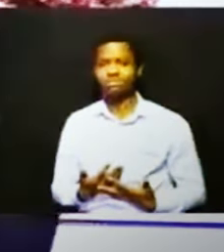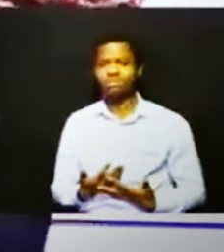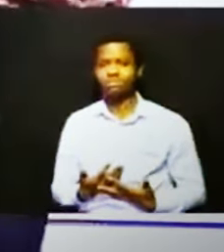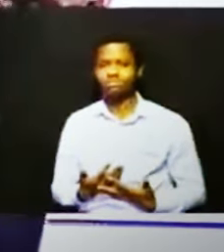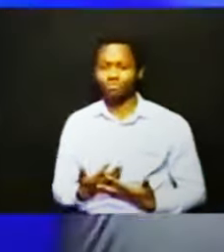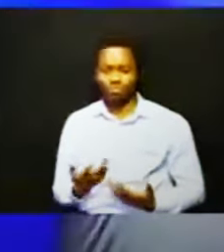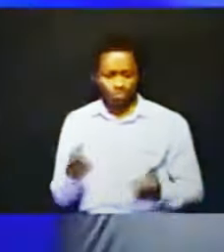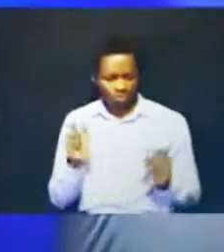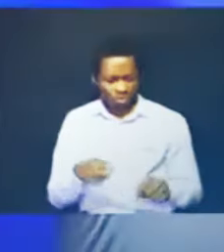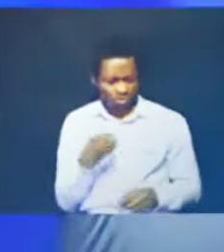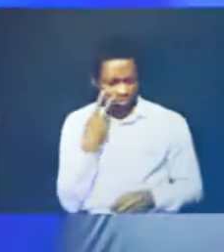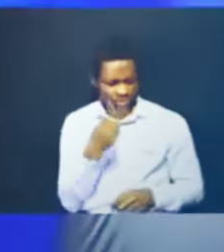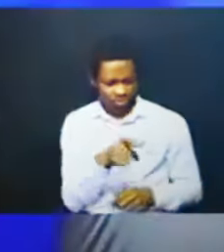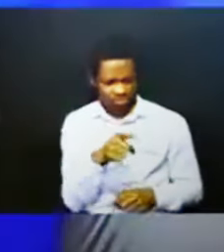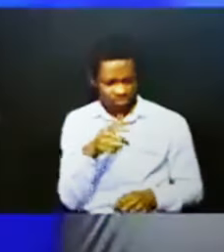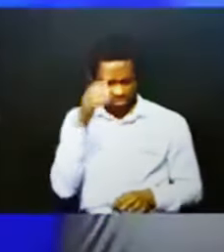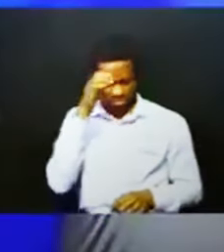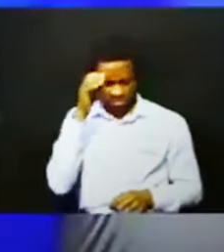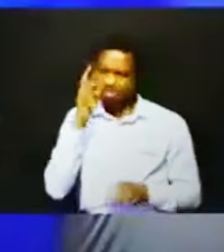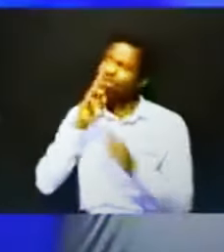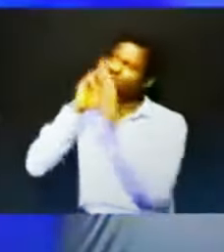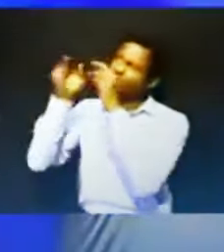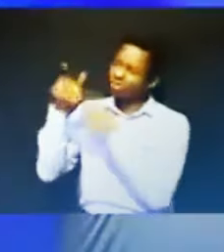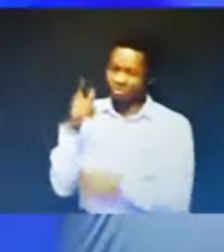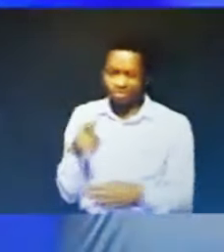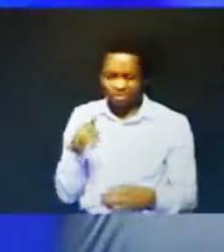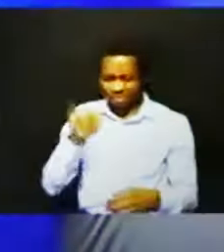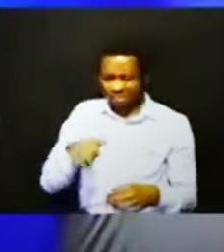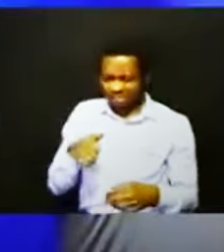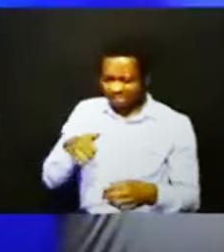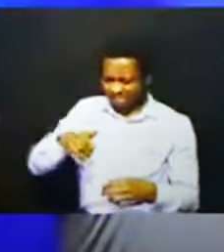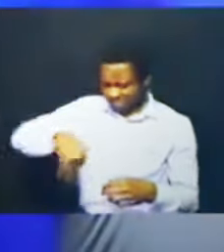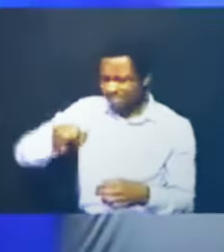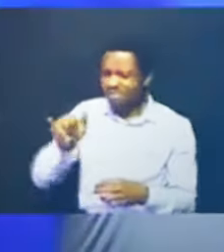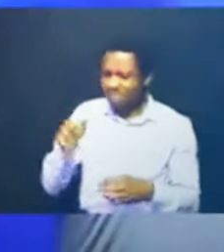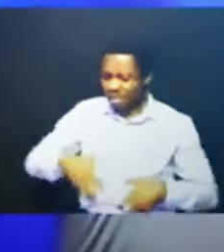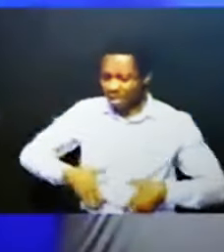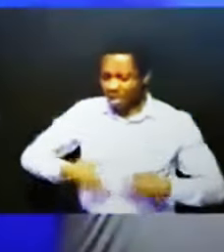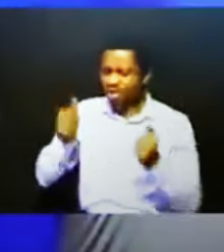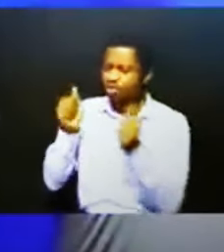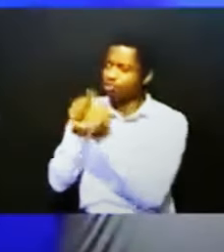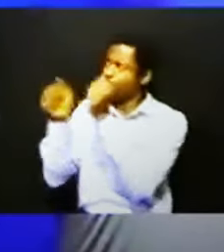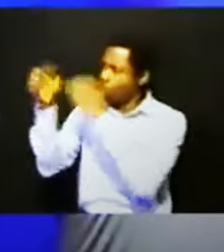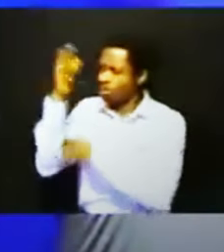So you can see from his reply that his anger is still at God. Let us